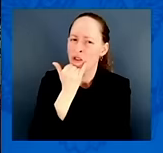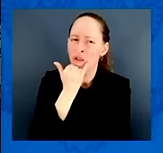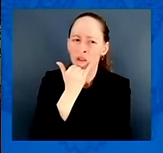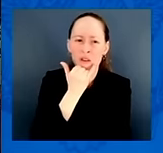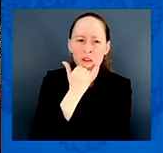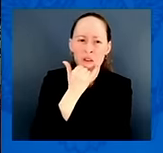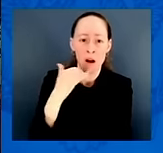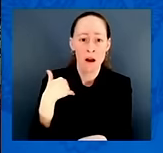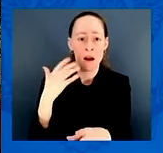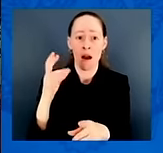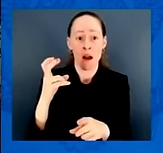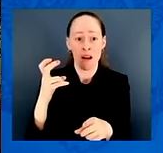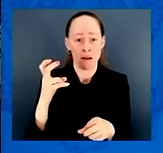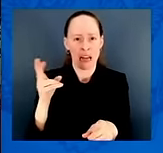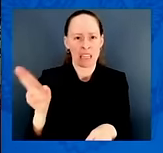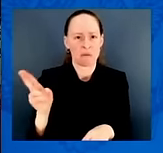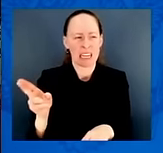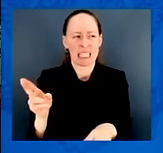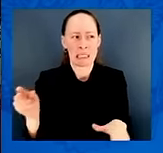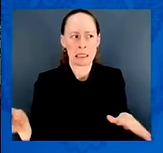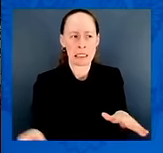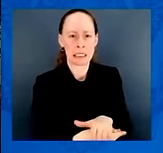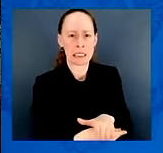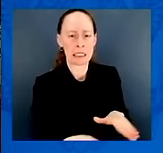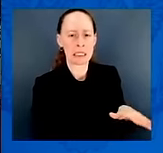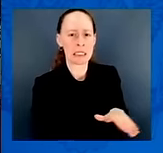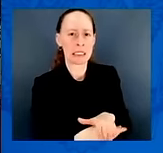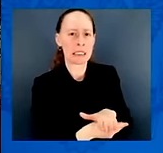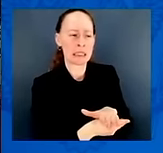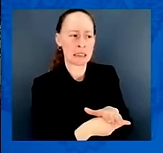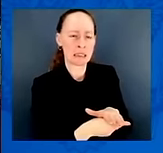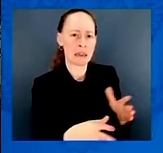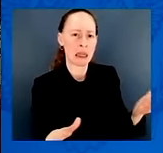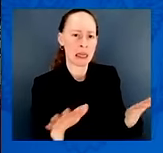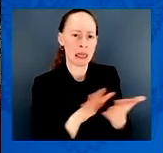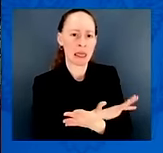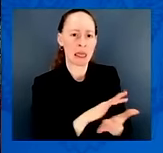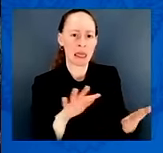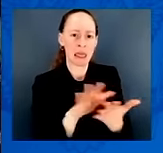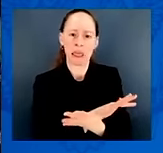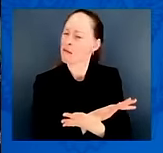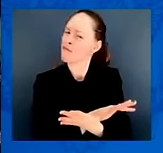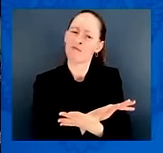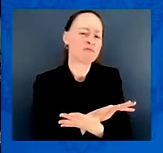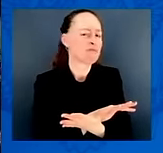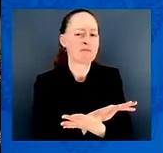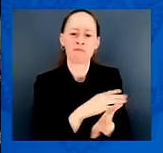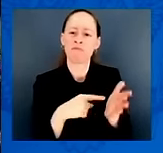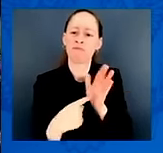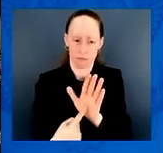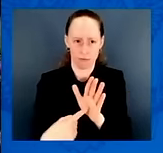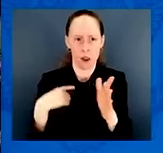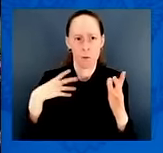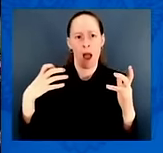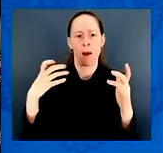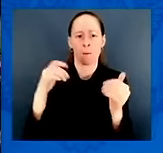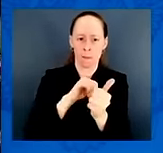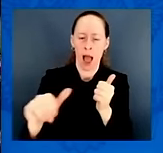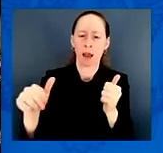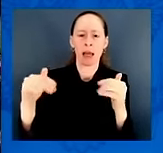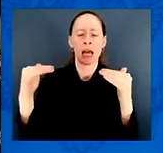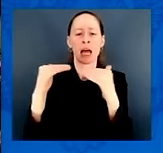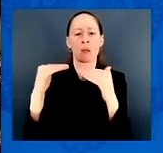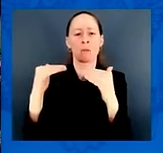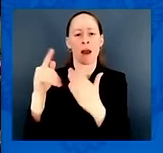here. Pass the Equality Act. And my message to transgender Americans,